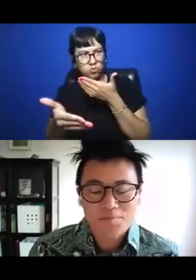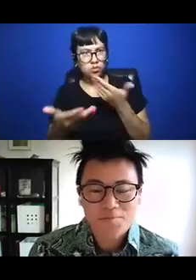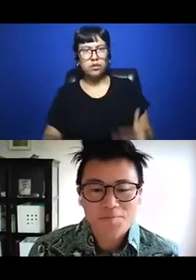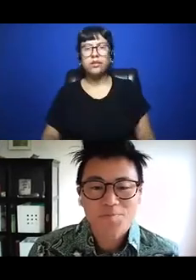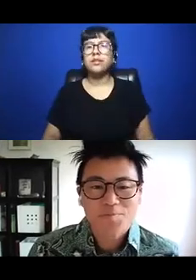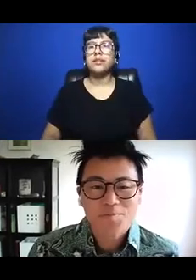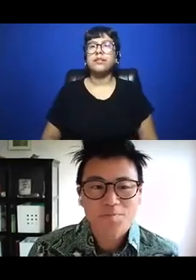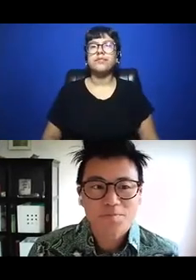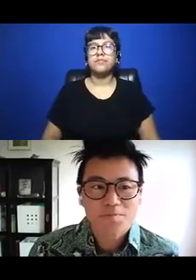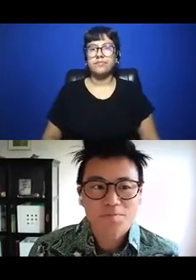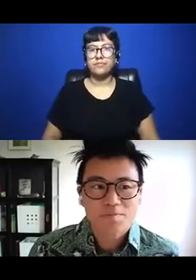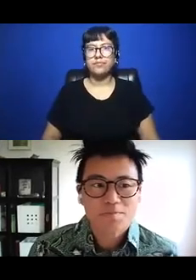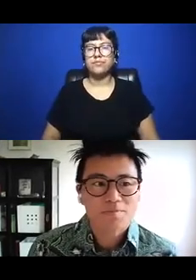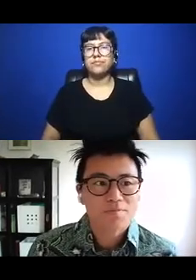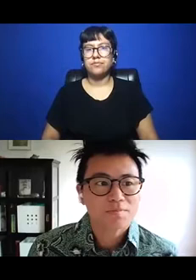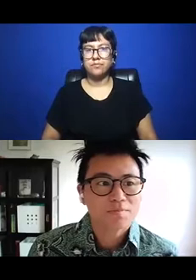Right.